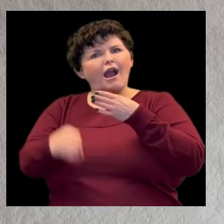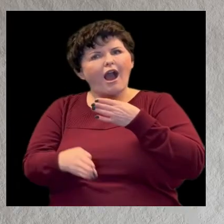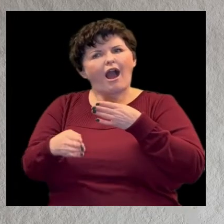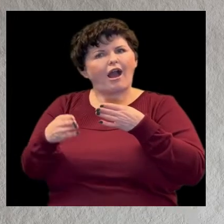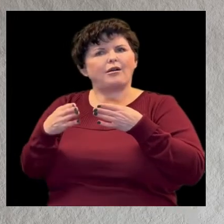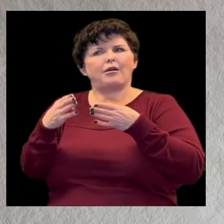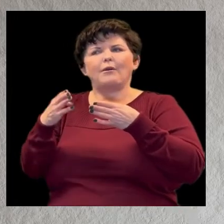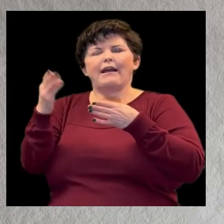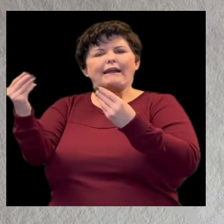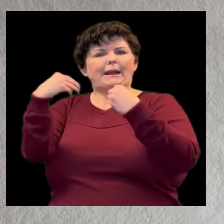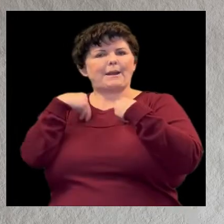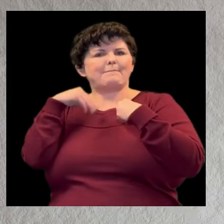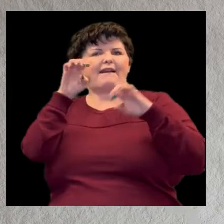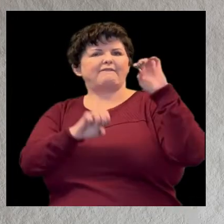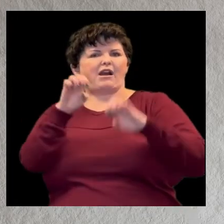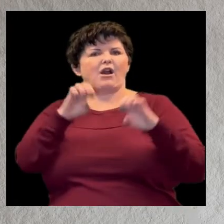for autism.